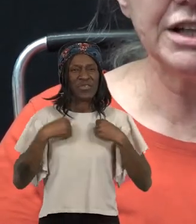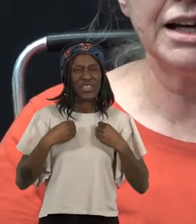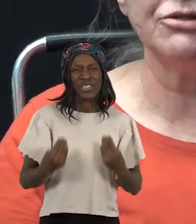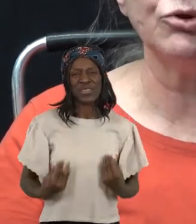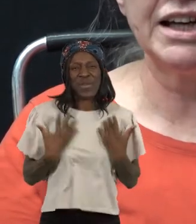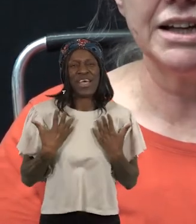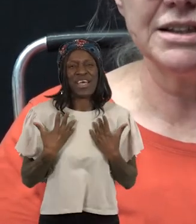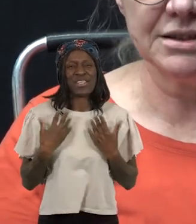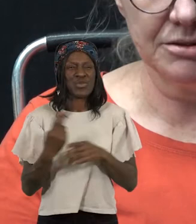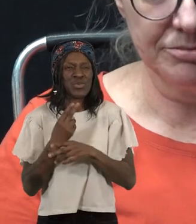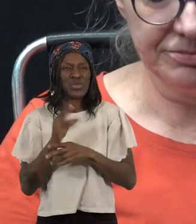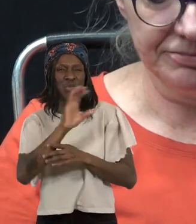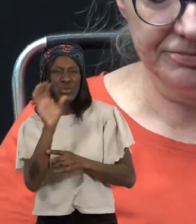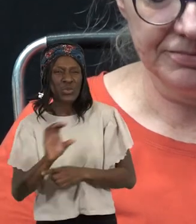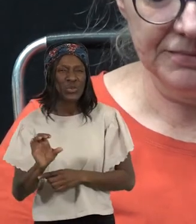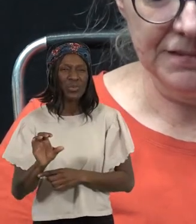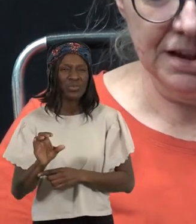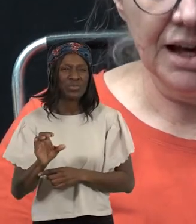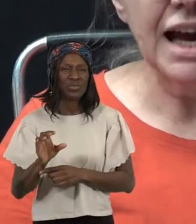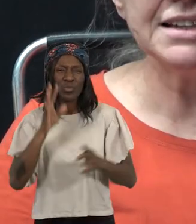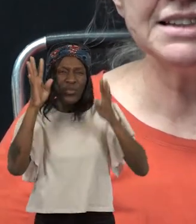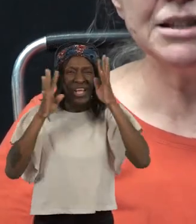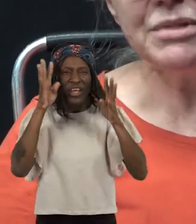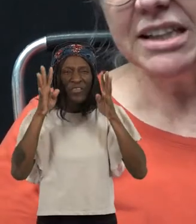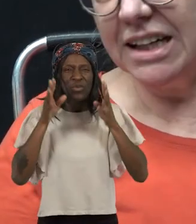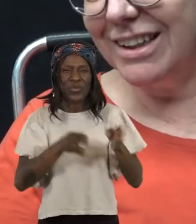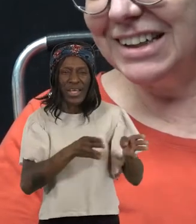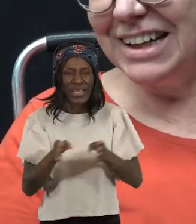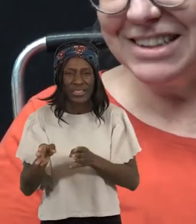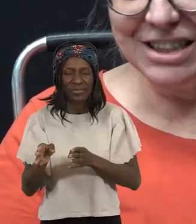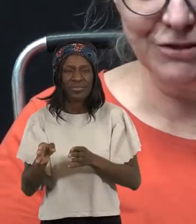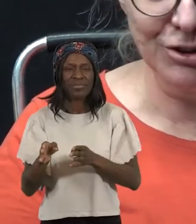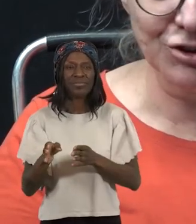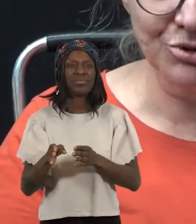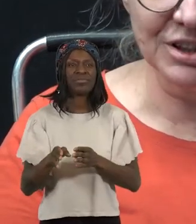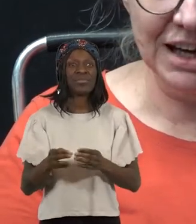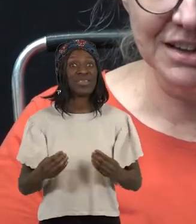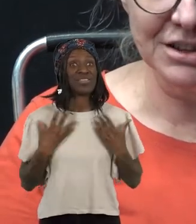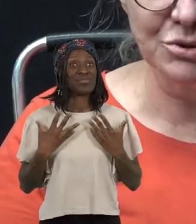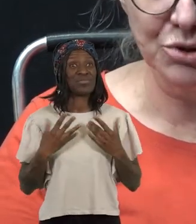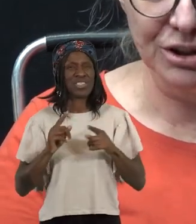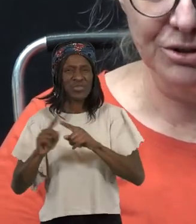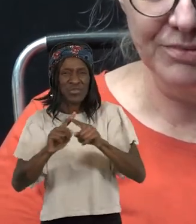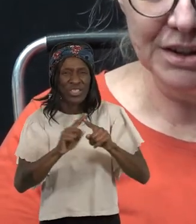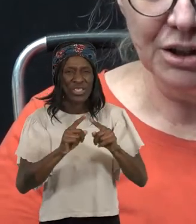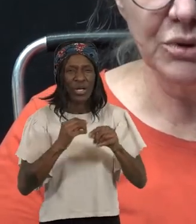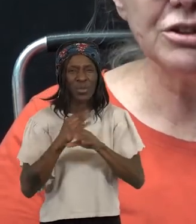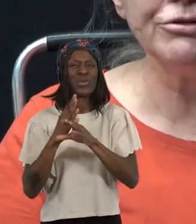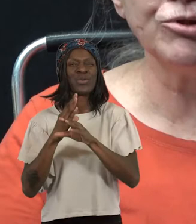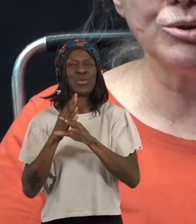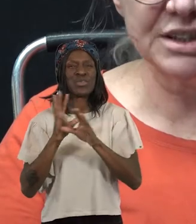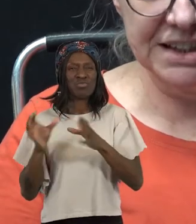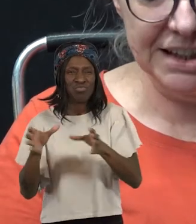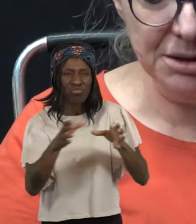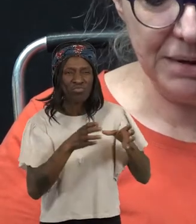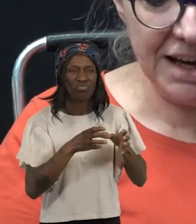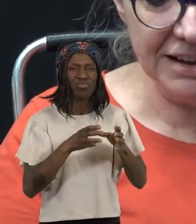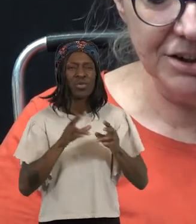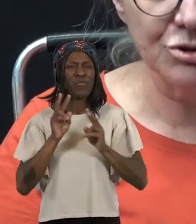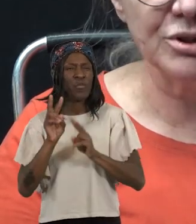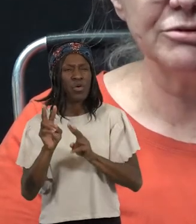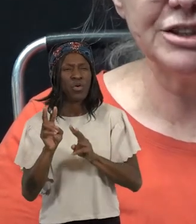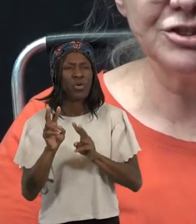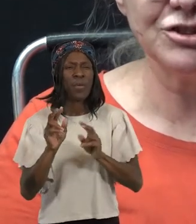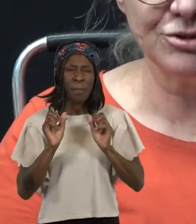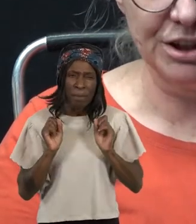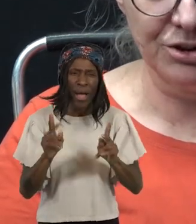in creative ways. As stimulating as these virtual classes were, we look forward to getting back